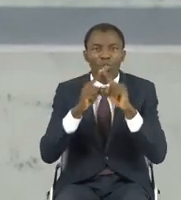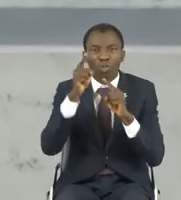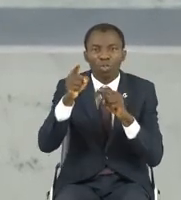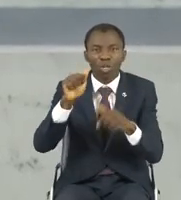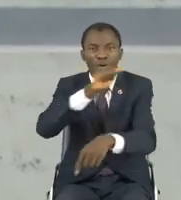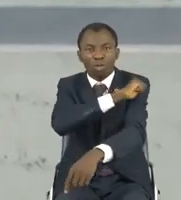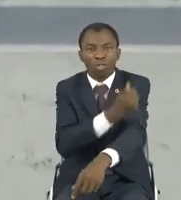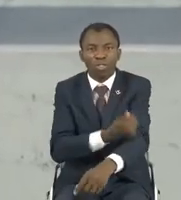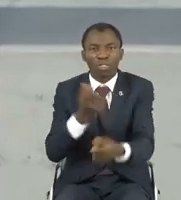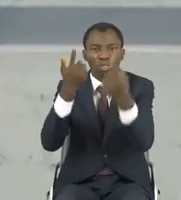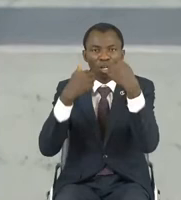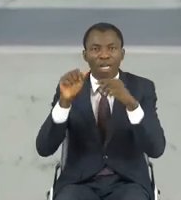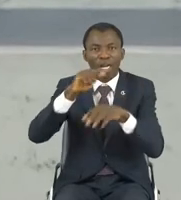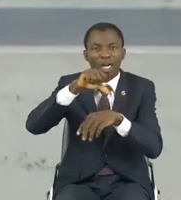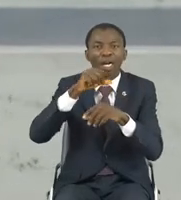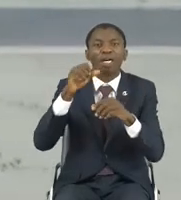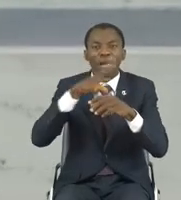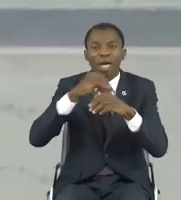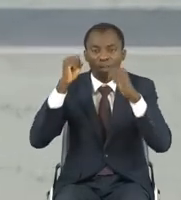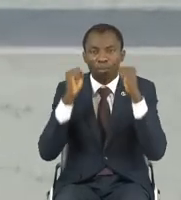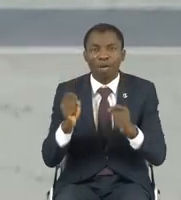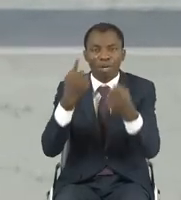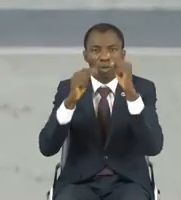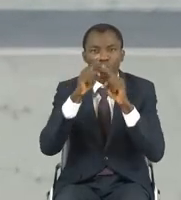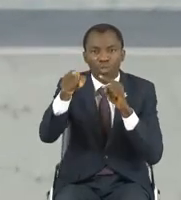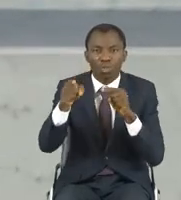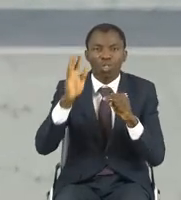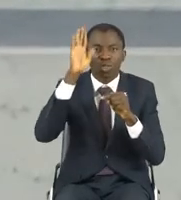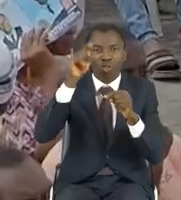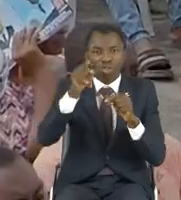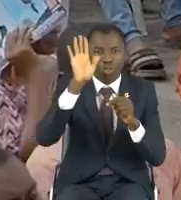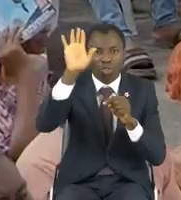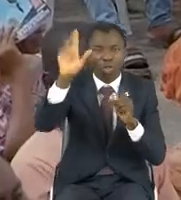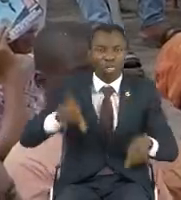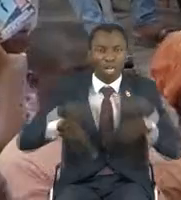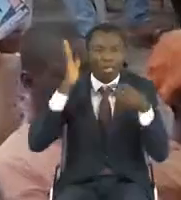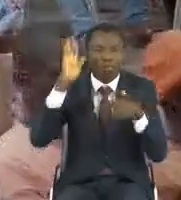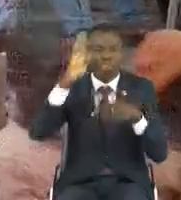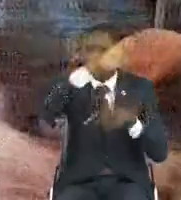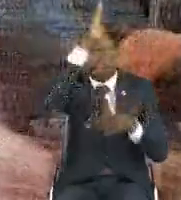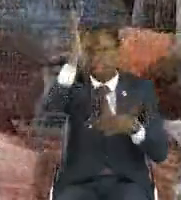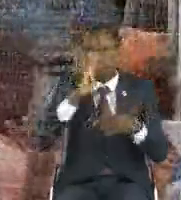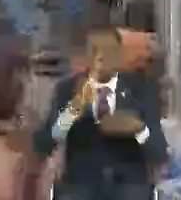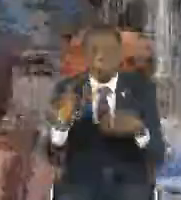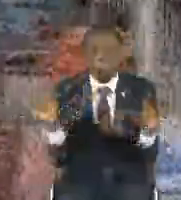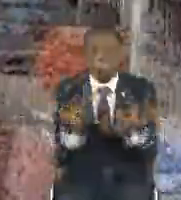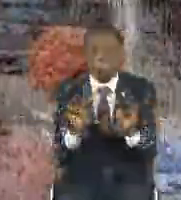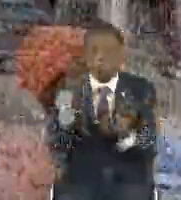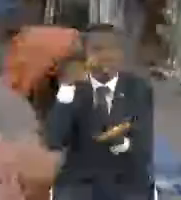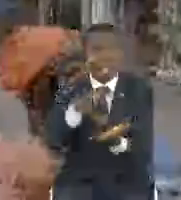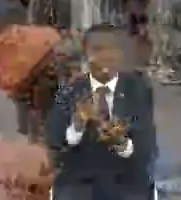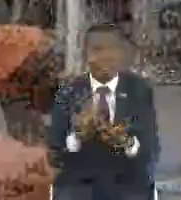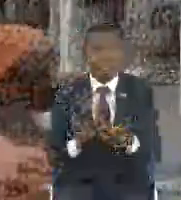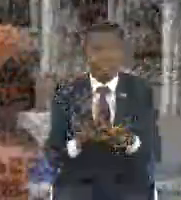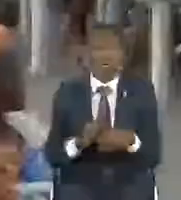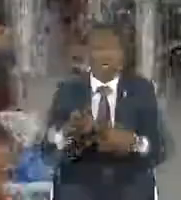Authority, anointing comes to you. And your life will never be the same again. How that Christ died